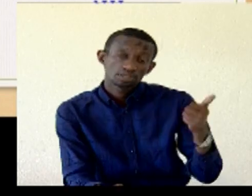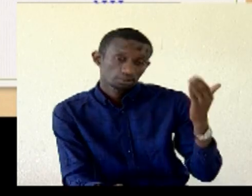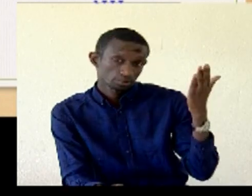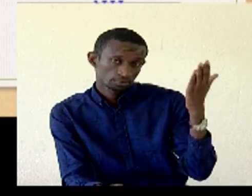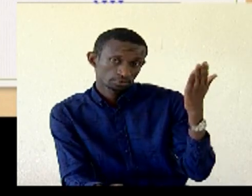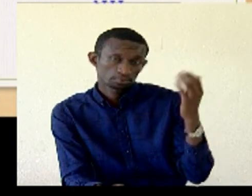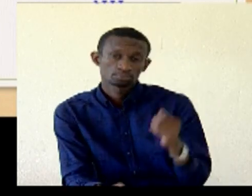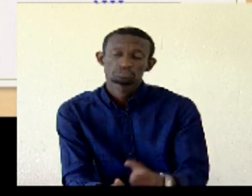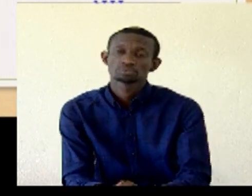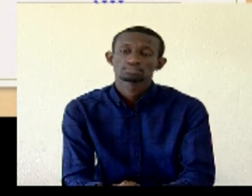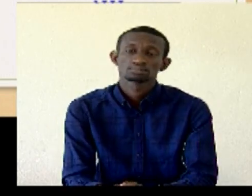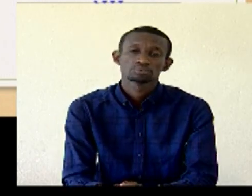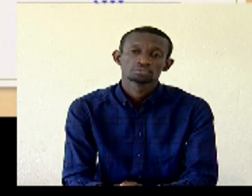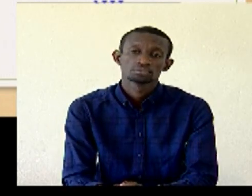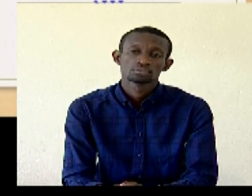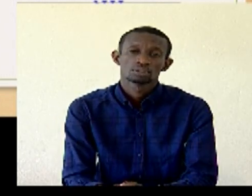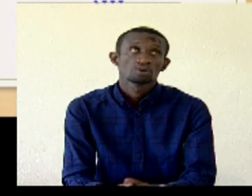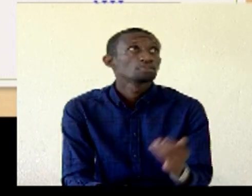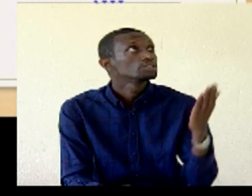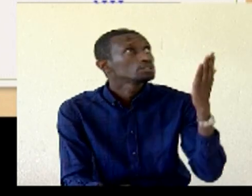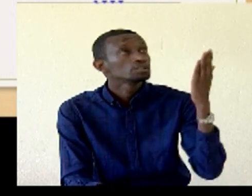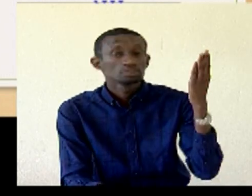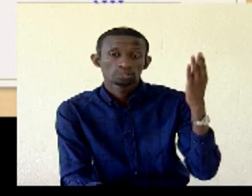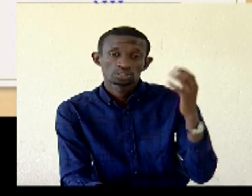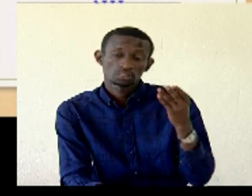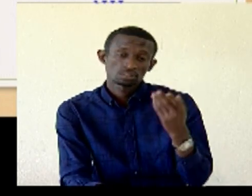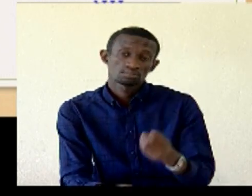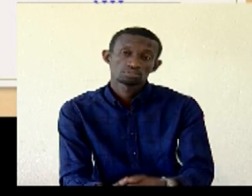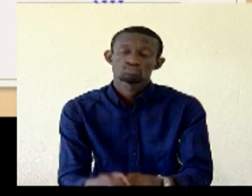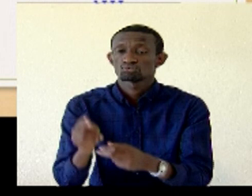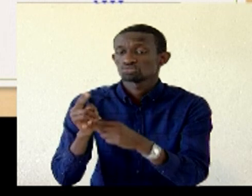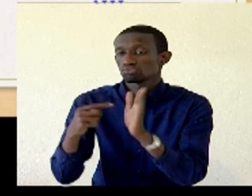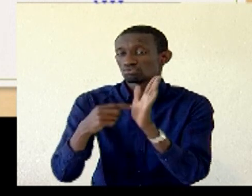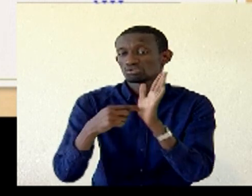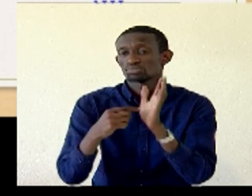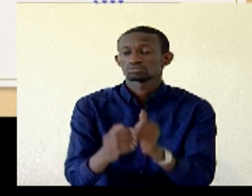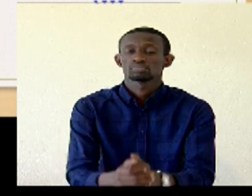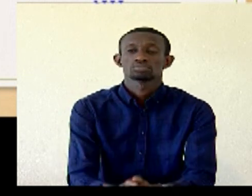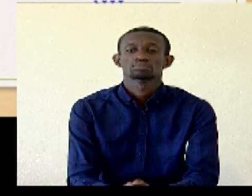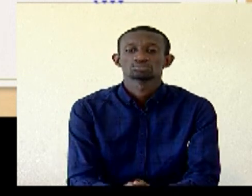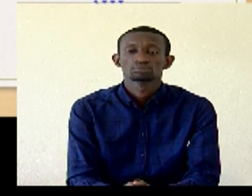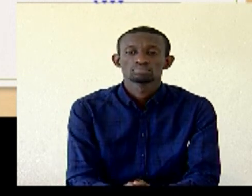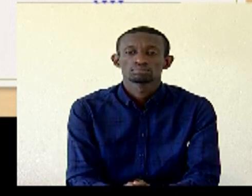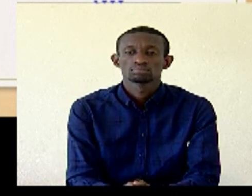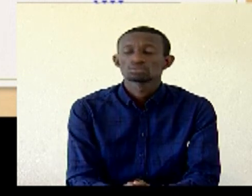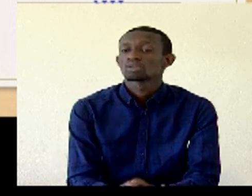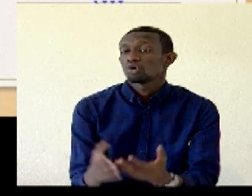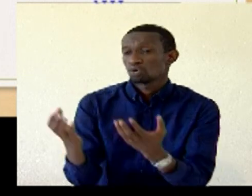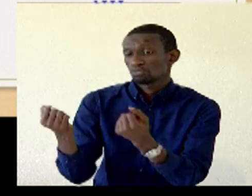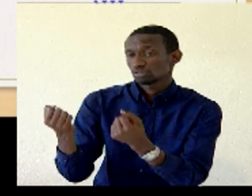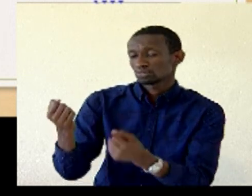substituents. You may have other substituents. For example, you have the methyl